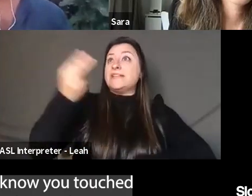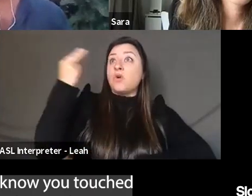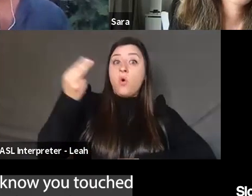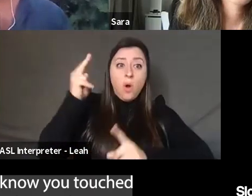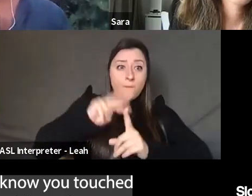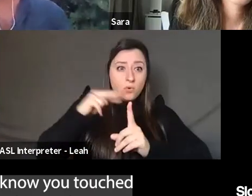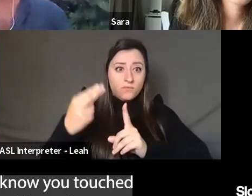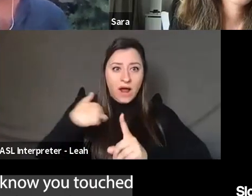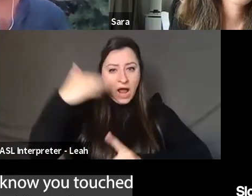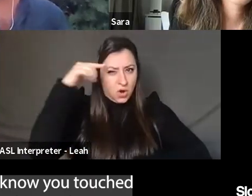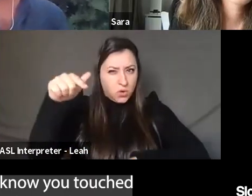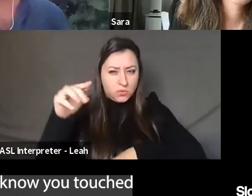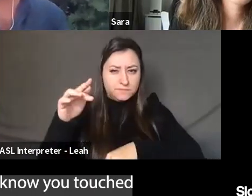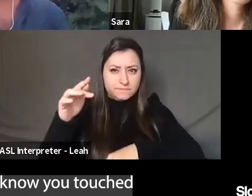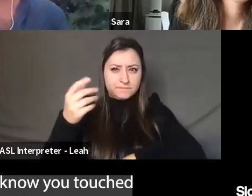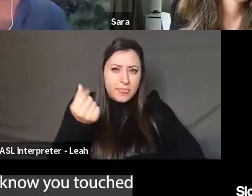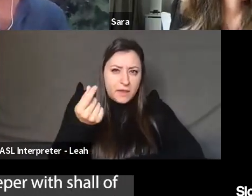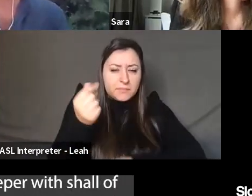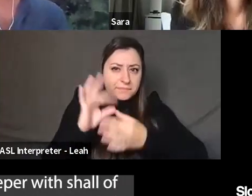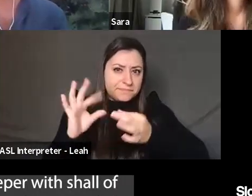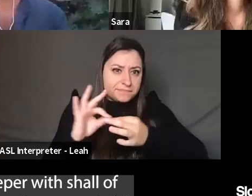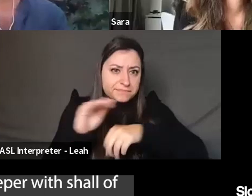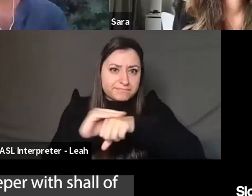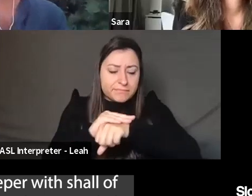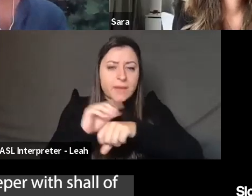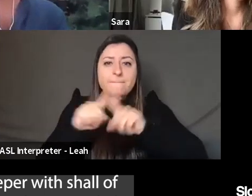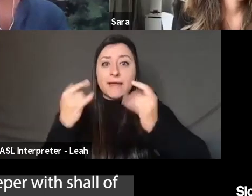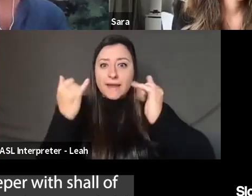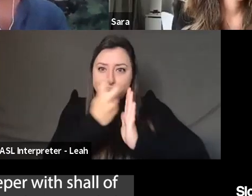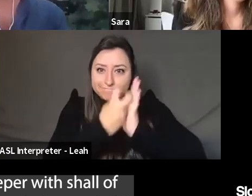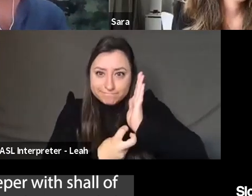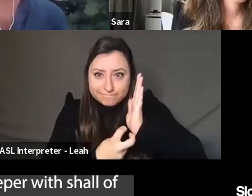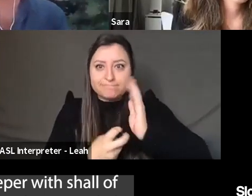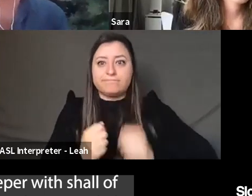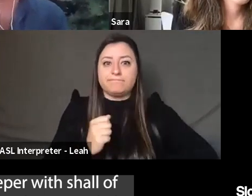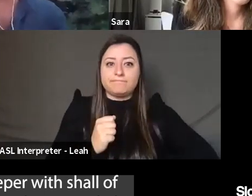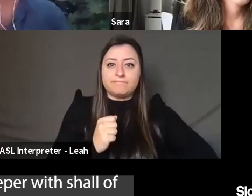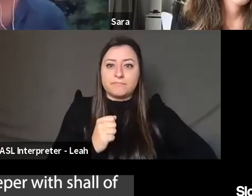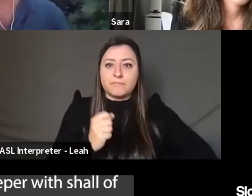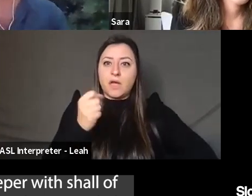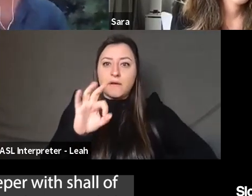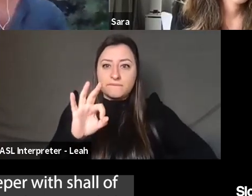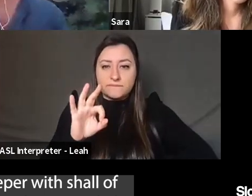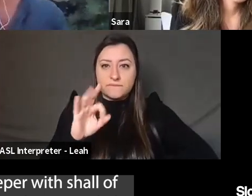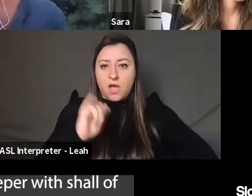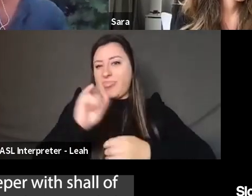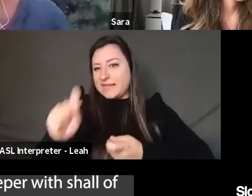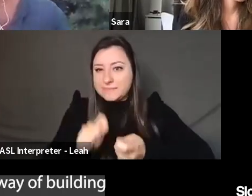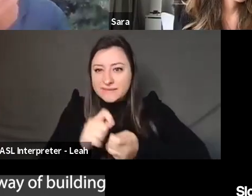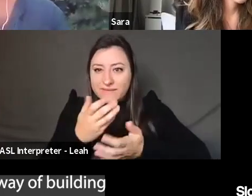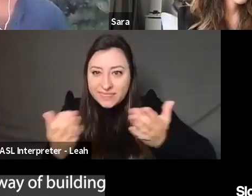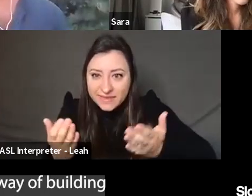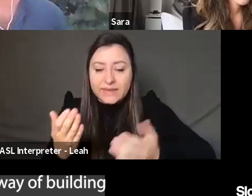view, now I know you touched a little bit on the history here, but let's dive deeper with Charles. of on that specific thing that you